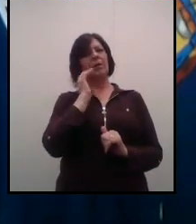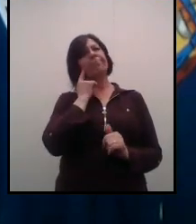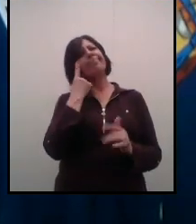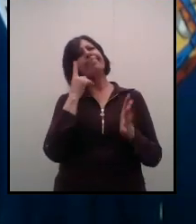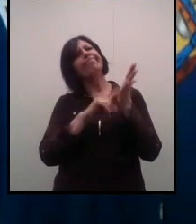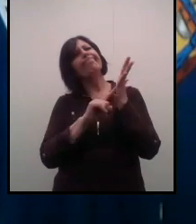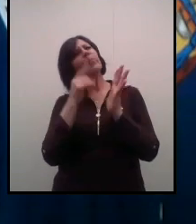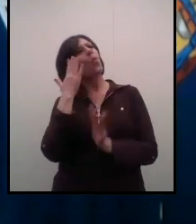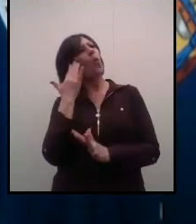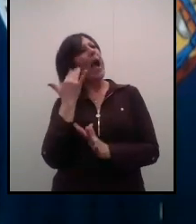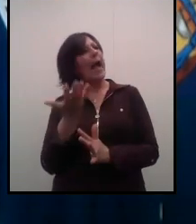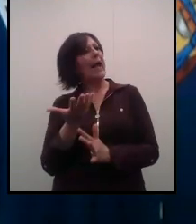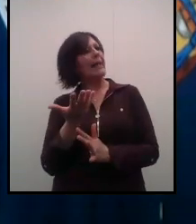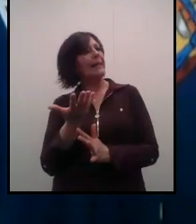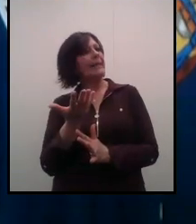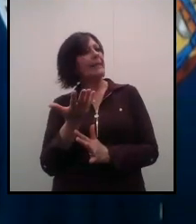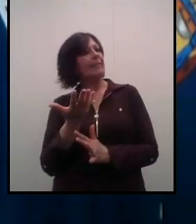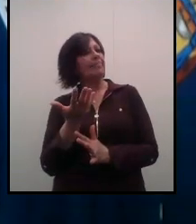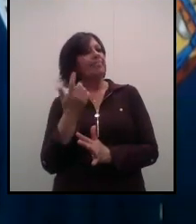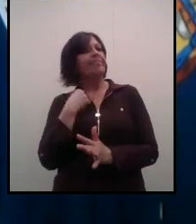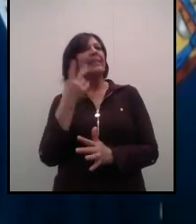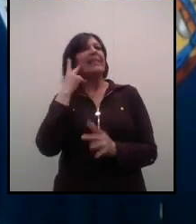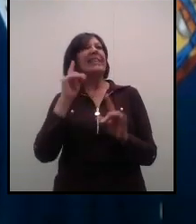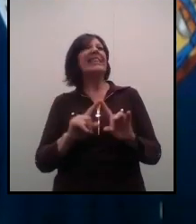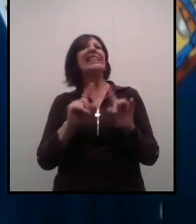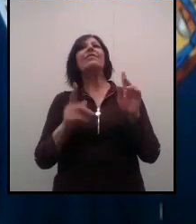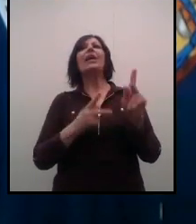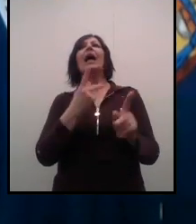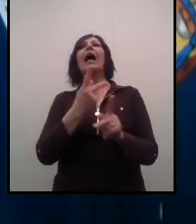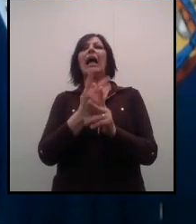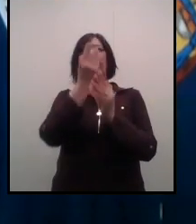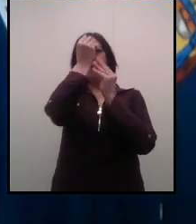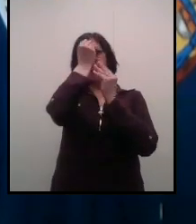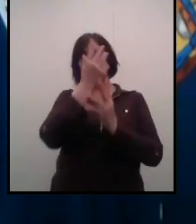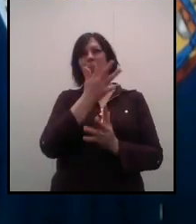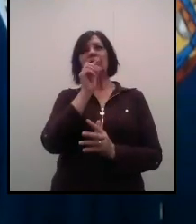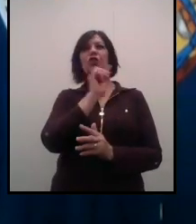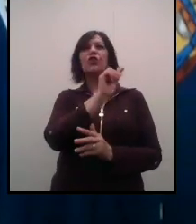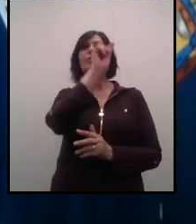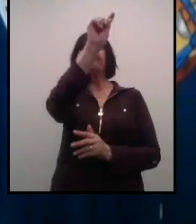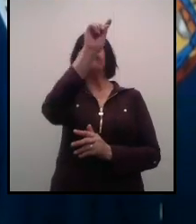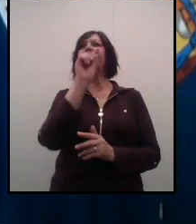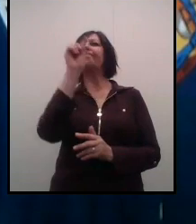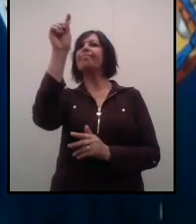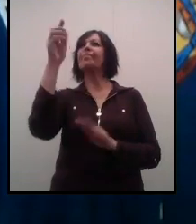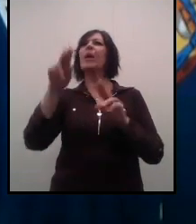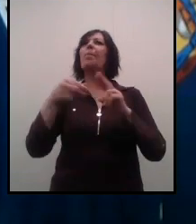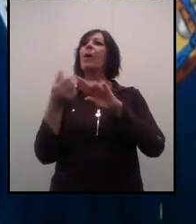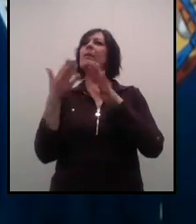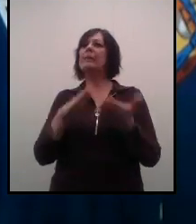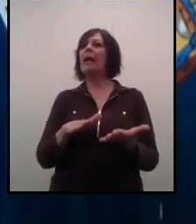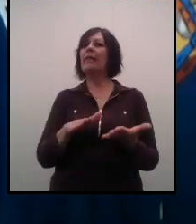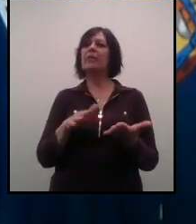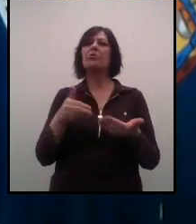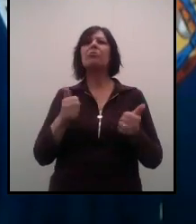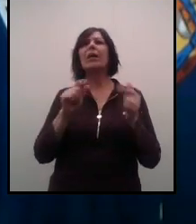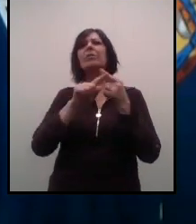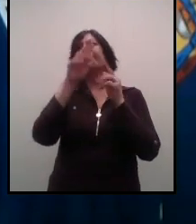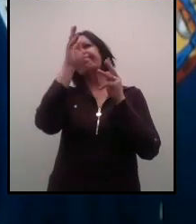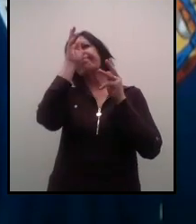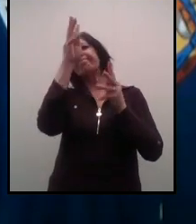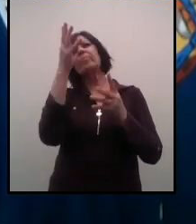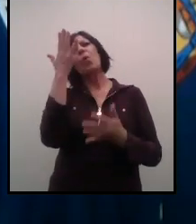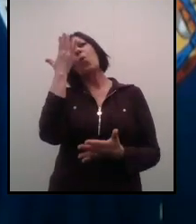that. We're looking at all the different types of information that we get around deaths in Erie County and trying to come up with